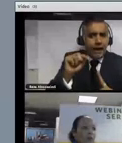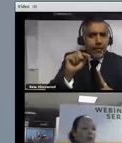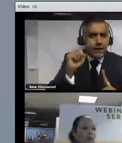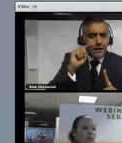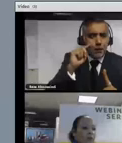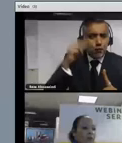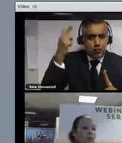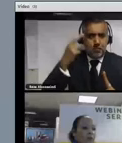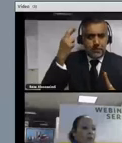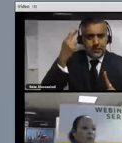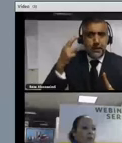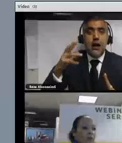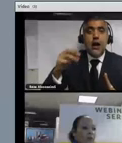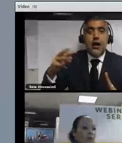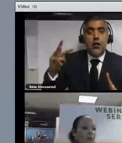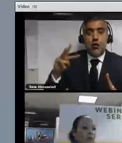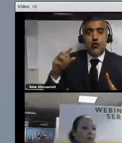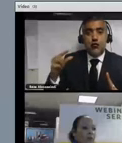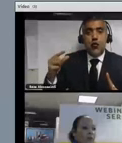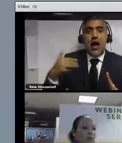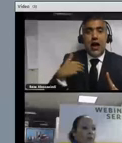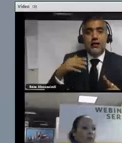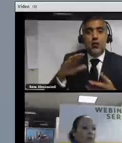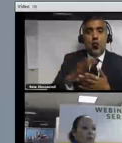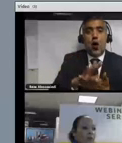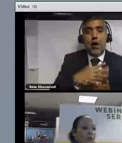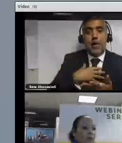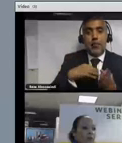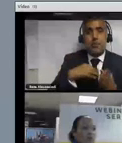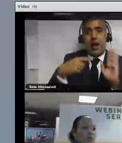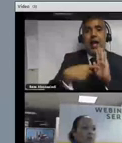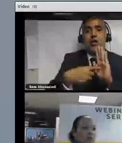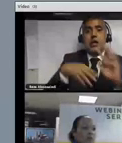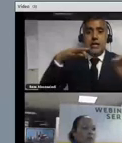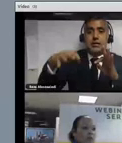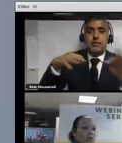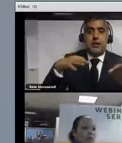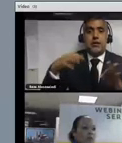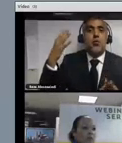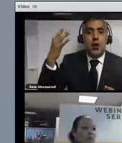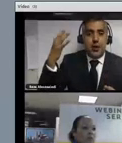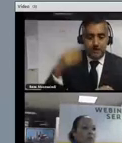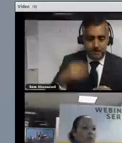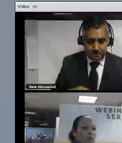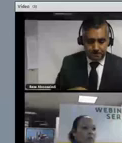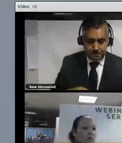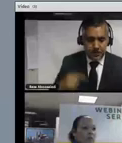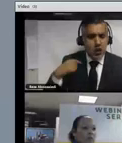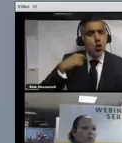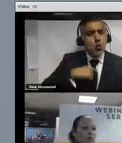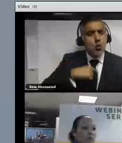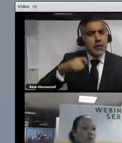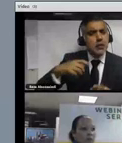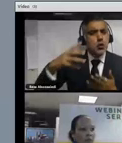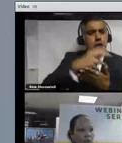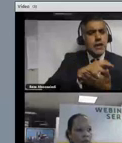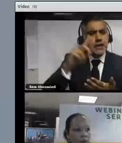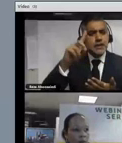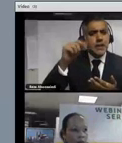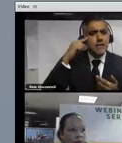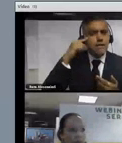purpose. And the Washington Group even has a white paper out on it explaining more about this. We need to collect data for a few